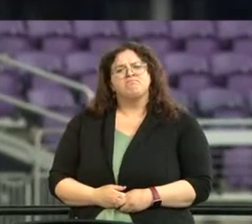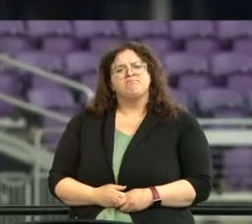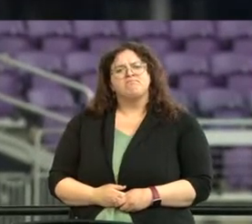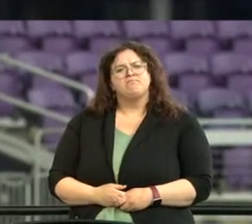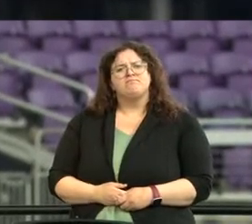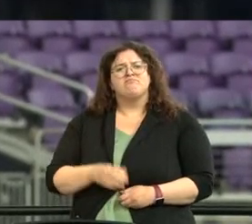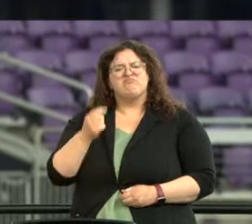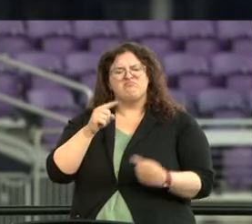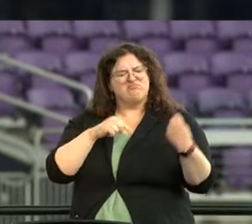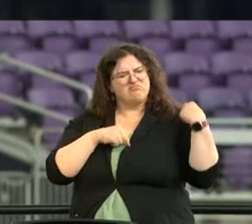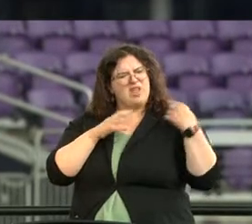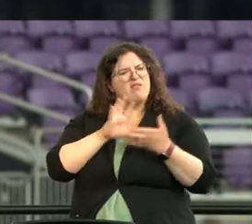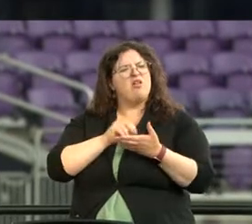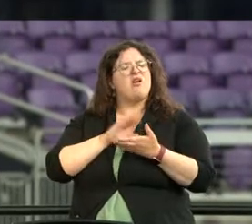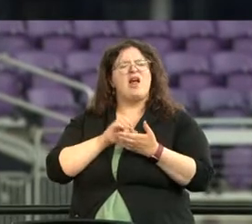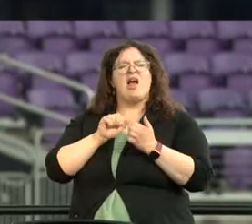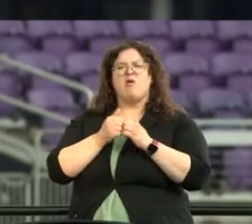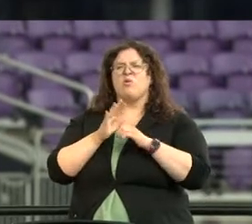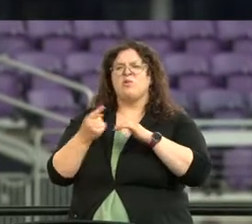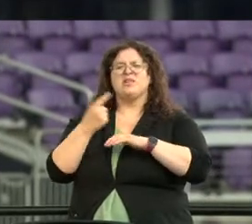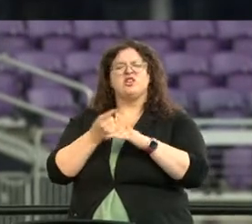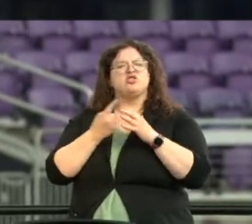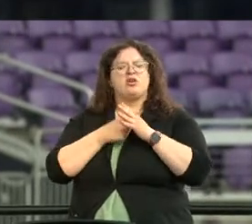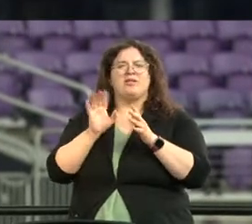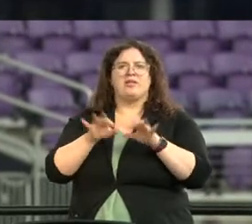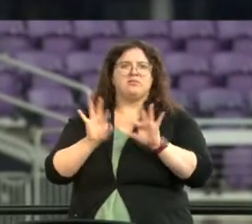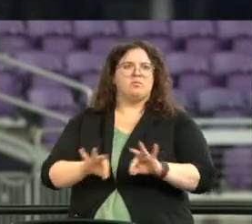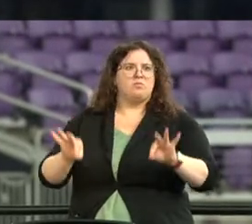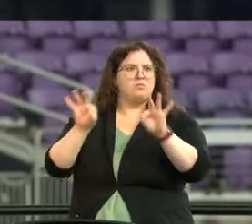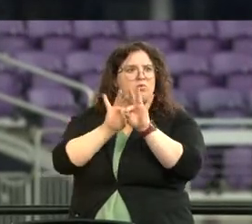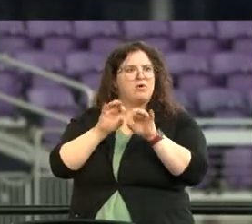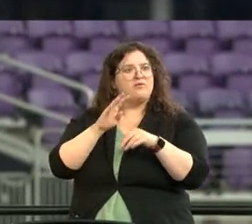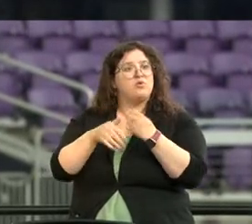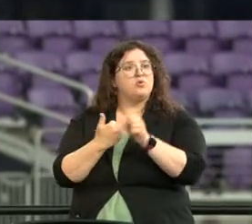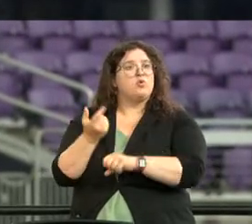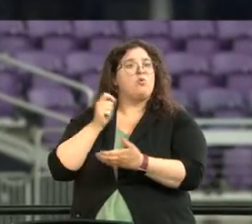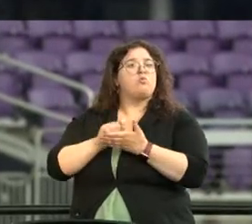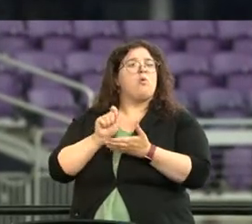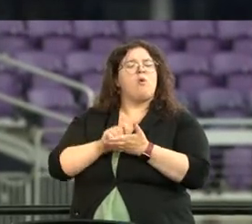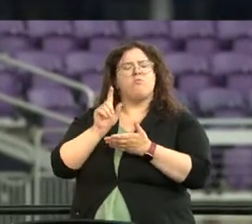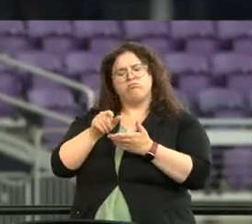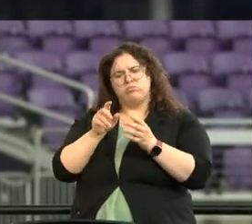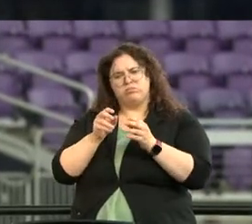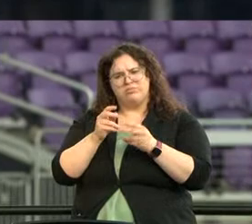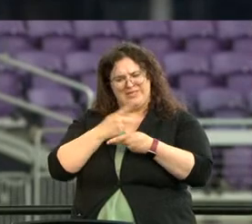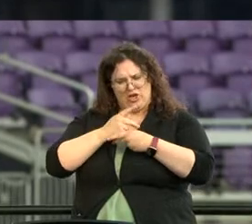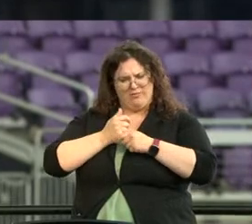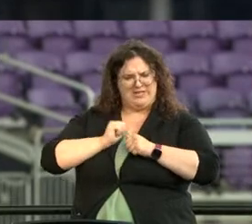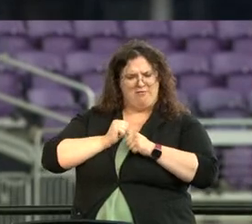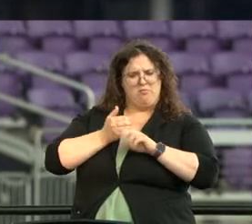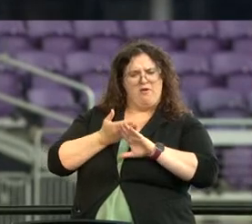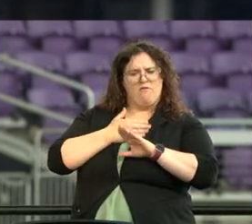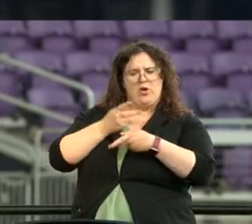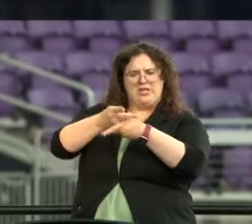your day matters. A couple years ago, I wrote about the importance of taking care of yourself before you can take care of